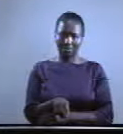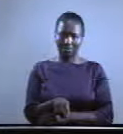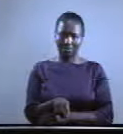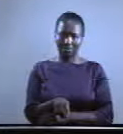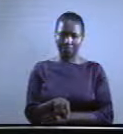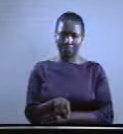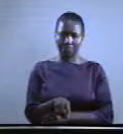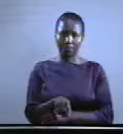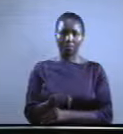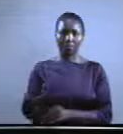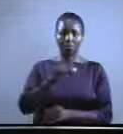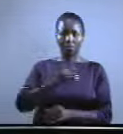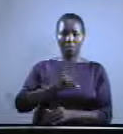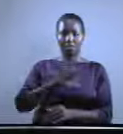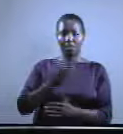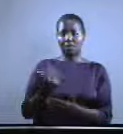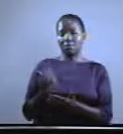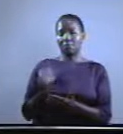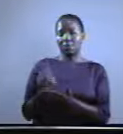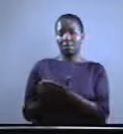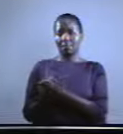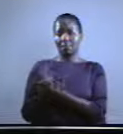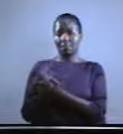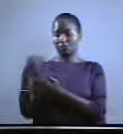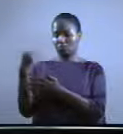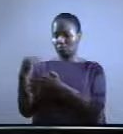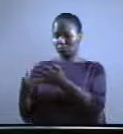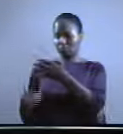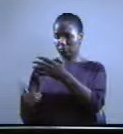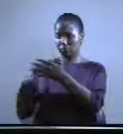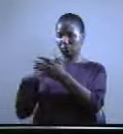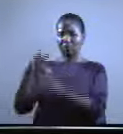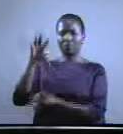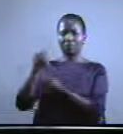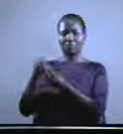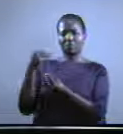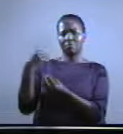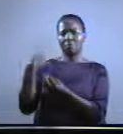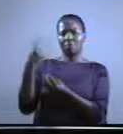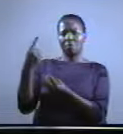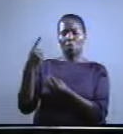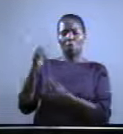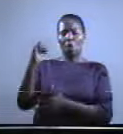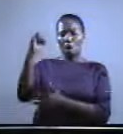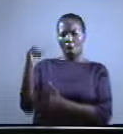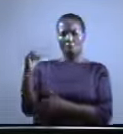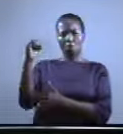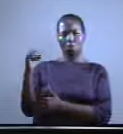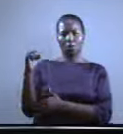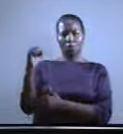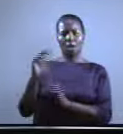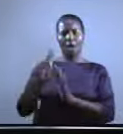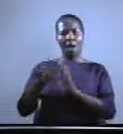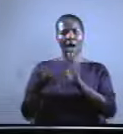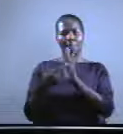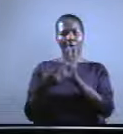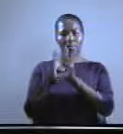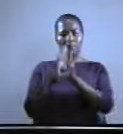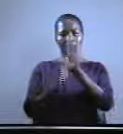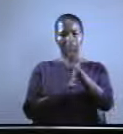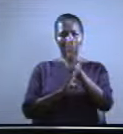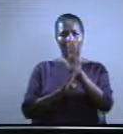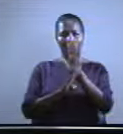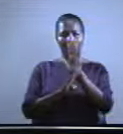That covers all points raised by members in regard to the division on the Lotteries Amendment Bill. I appeal to the